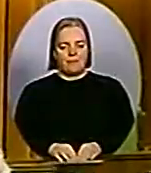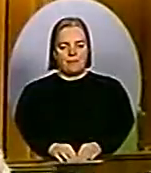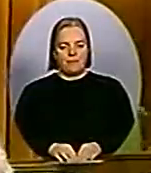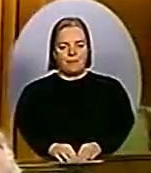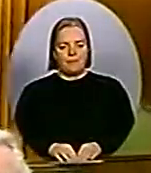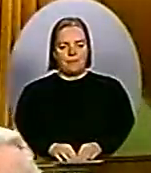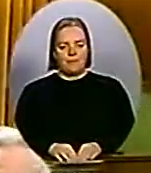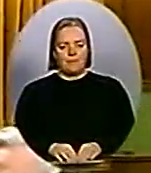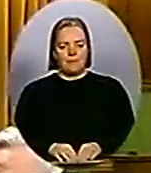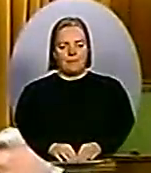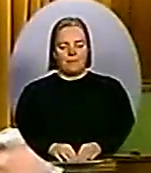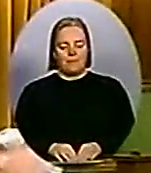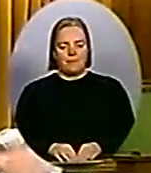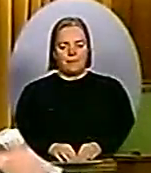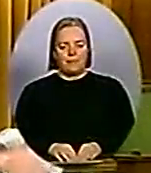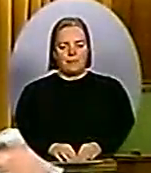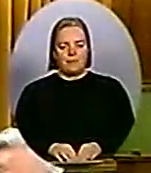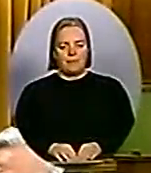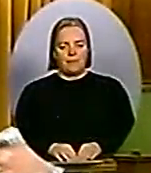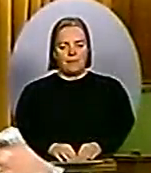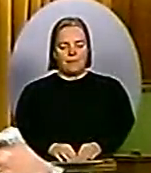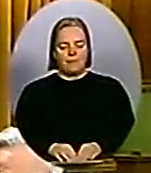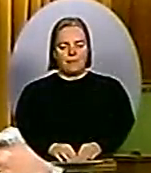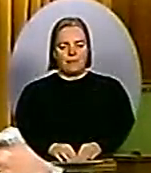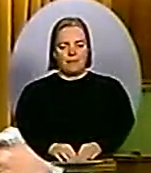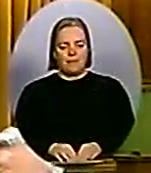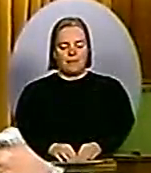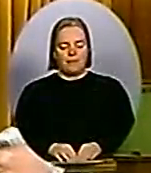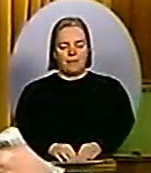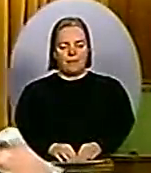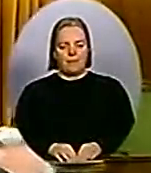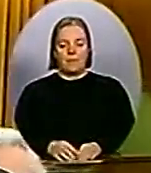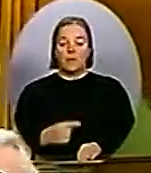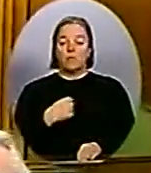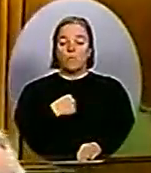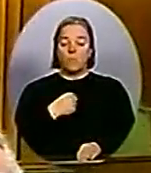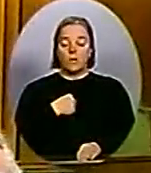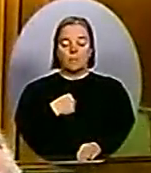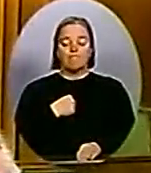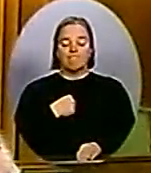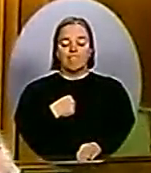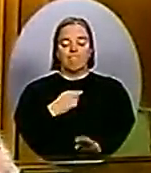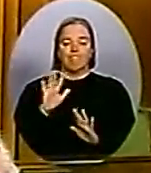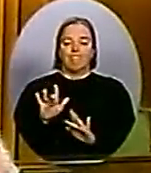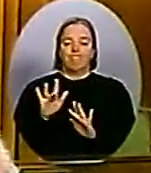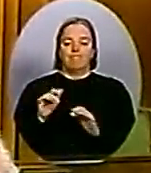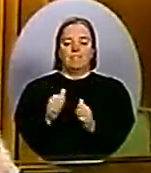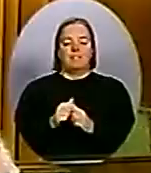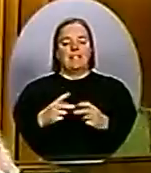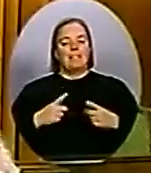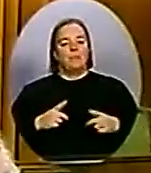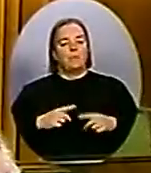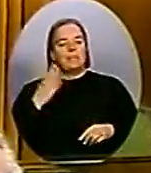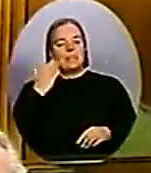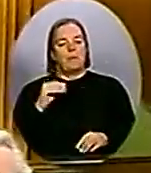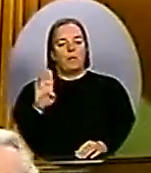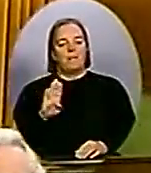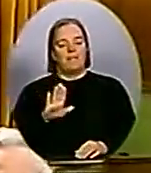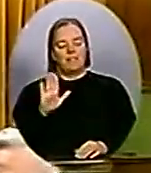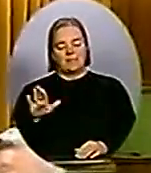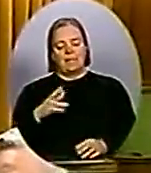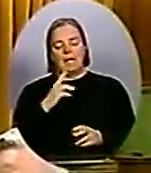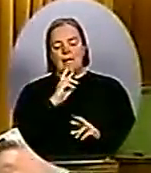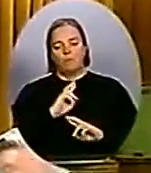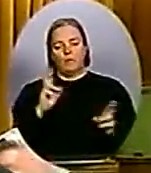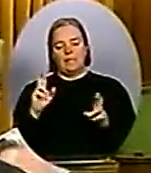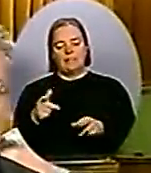Timmins-James. I actually feel for the member for St. Boniface who's leaving her political reputation in the hands of the Spinmeister. So